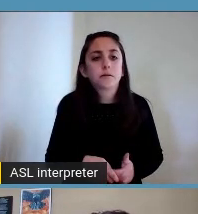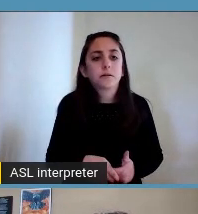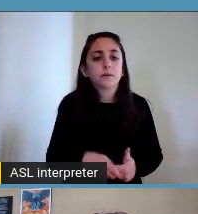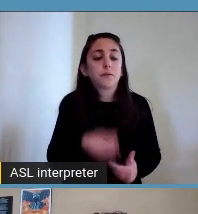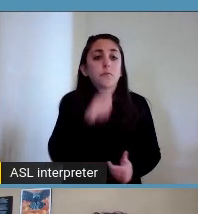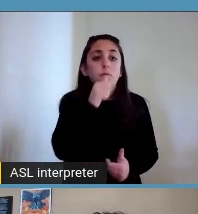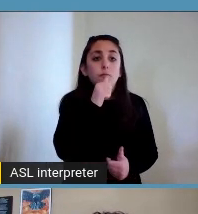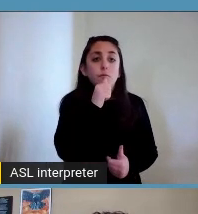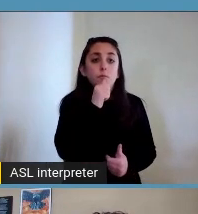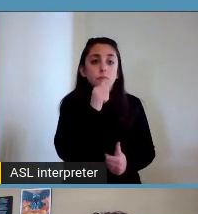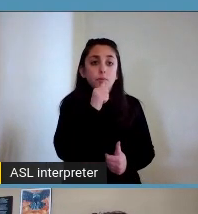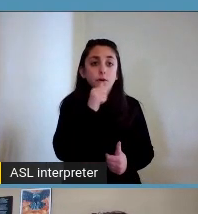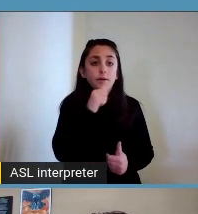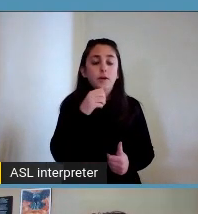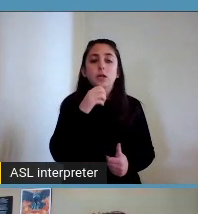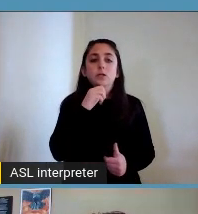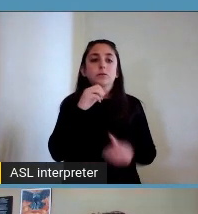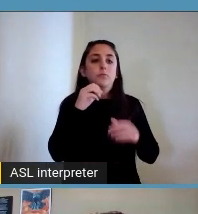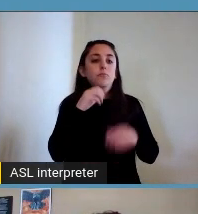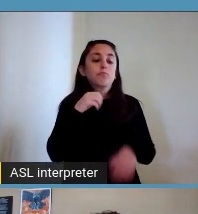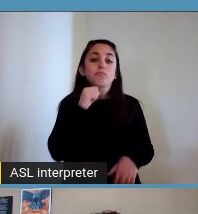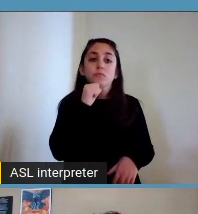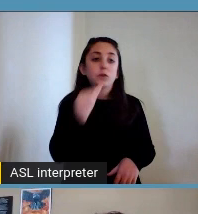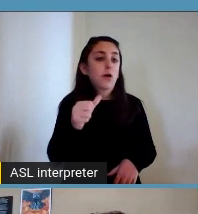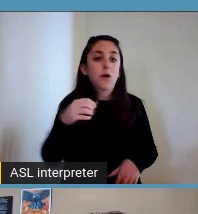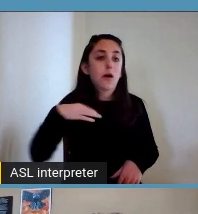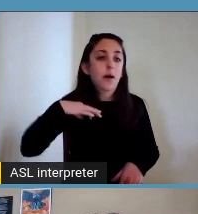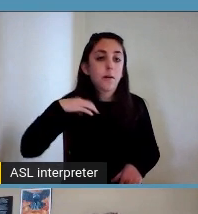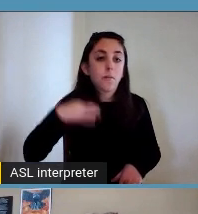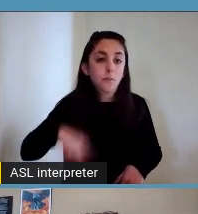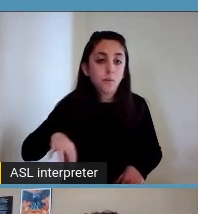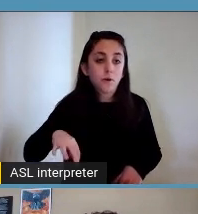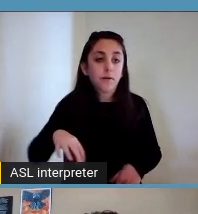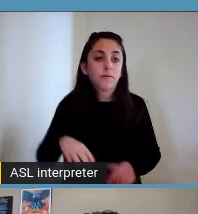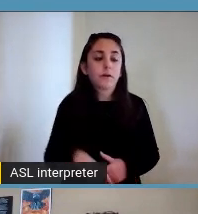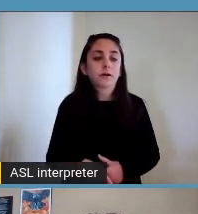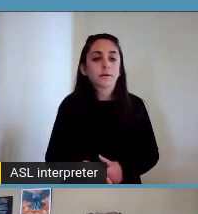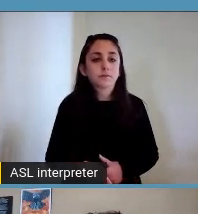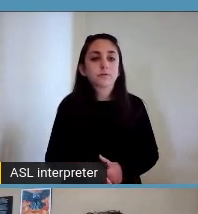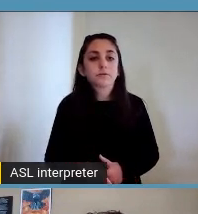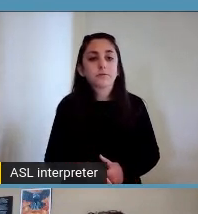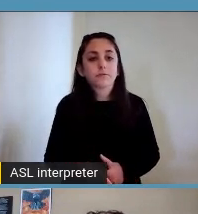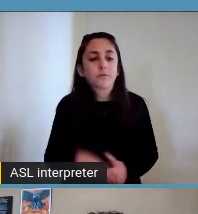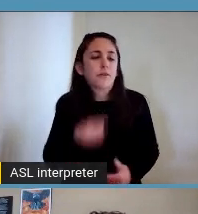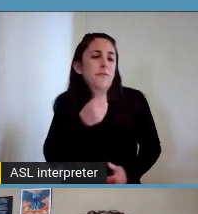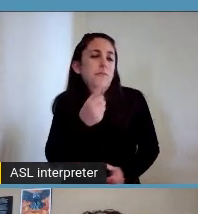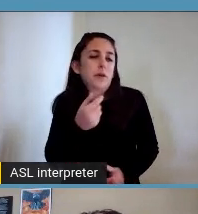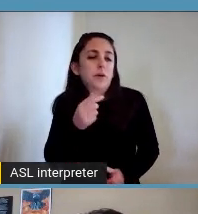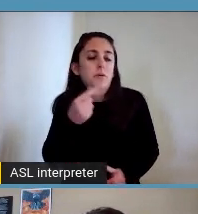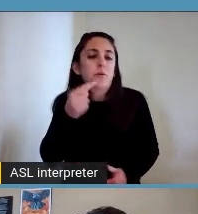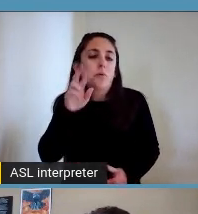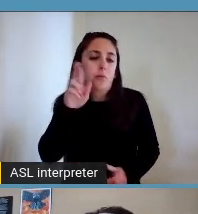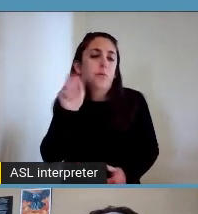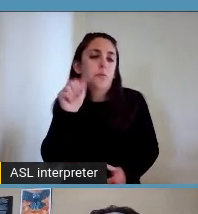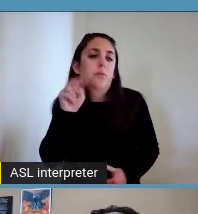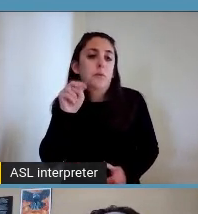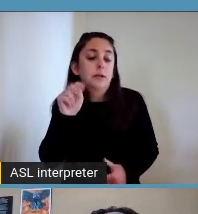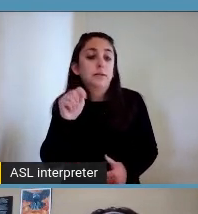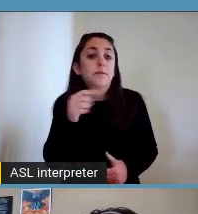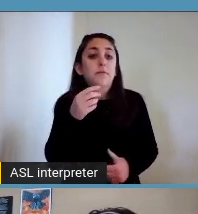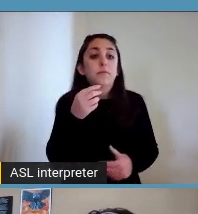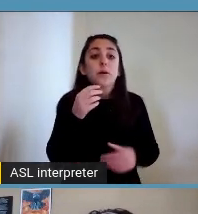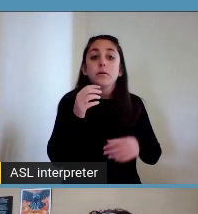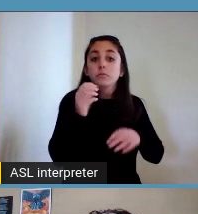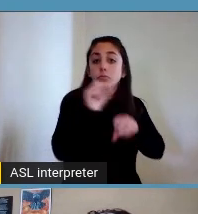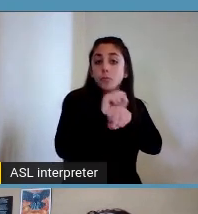nonprofit. We hardly get any public money except from a few grants, and we have five full-time employees,